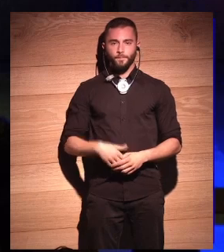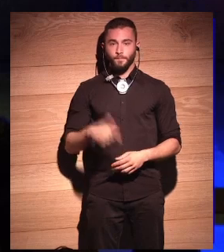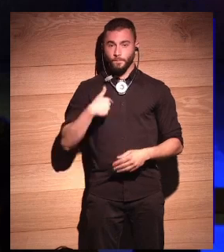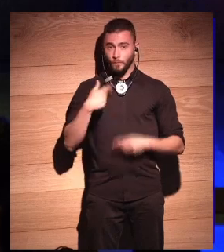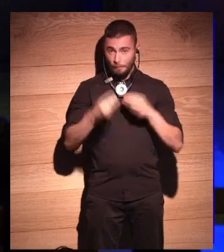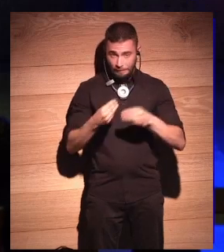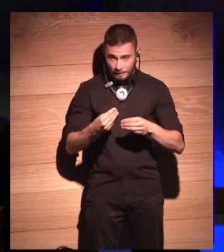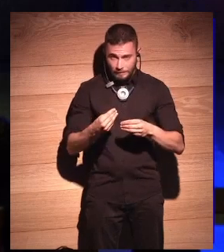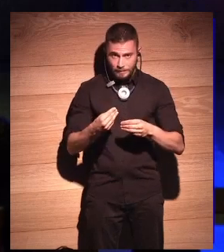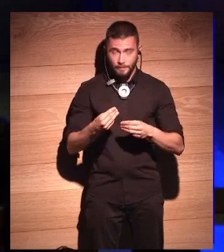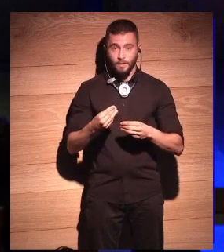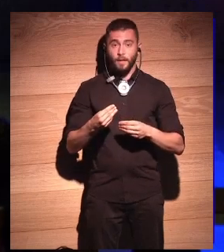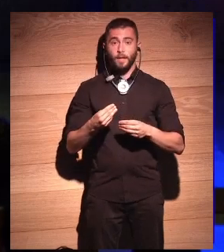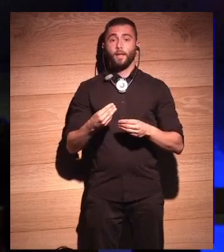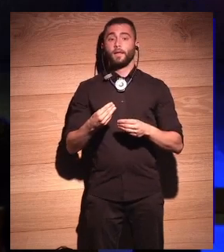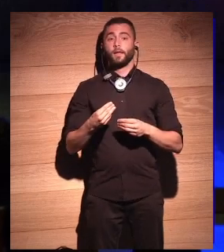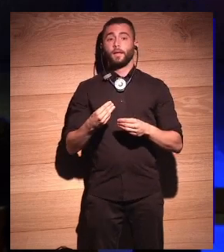Fest?